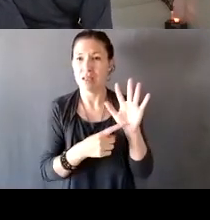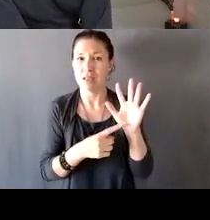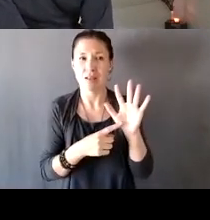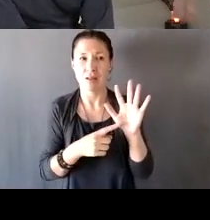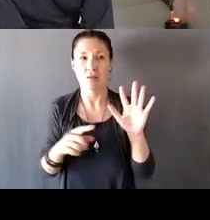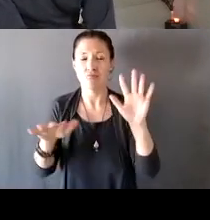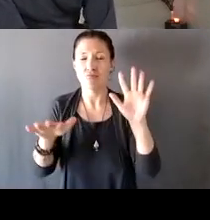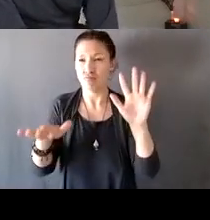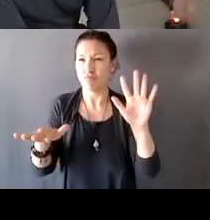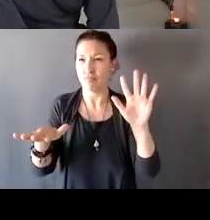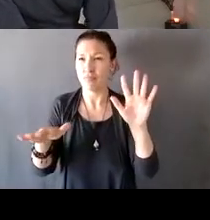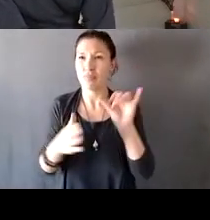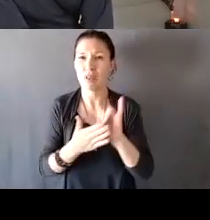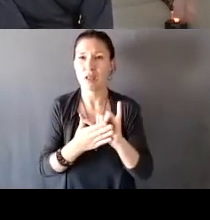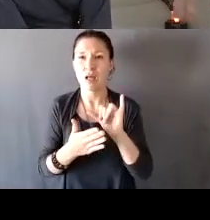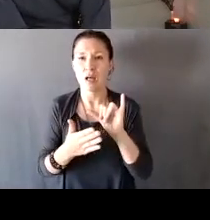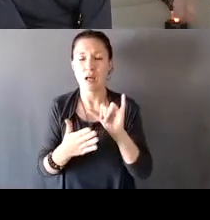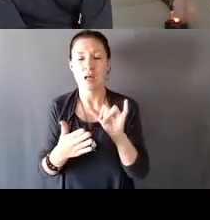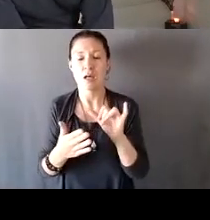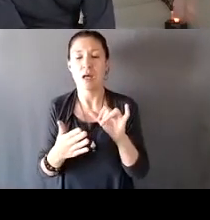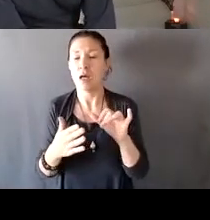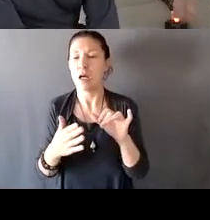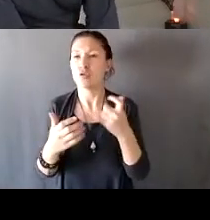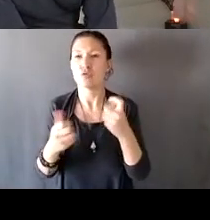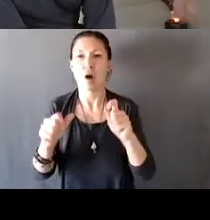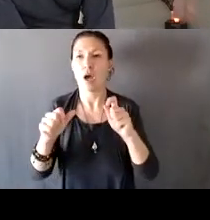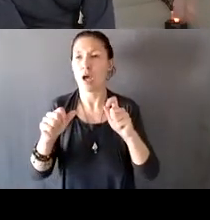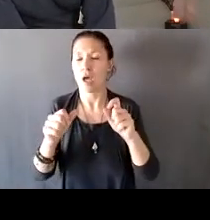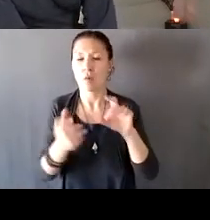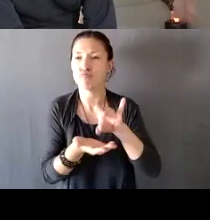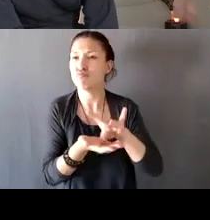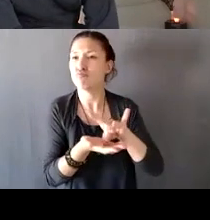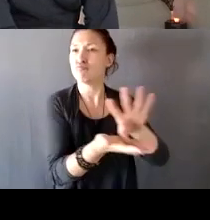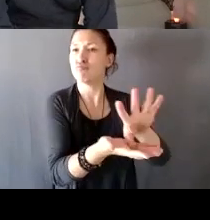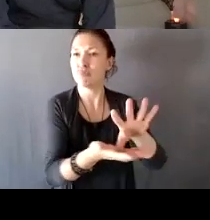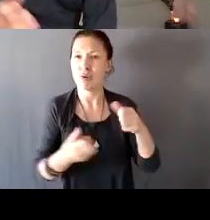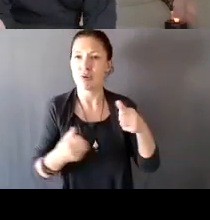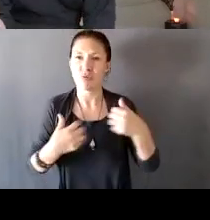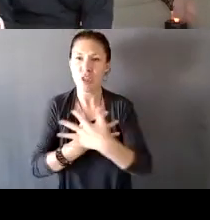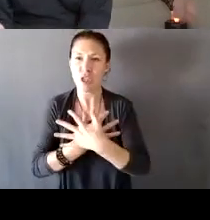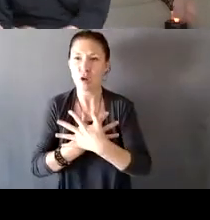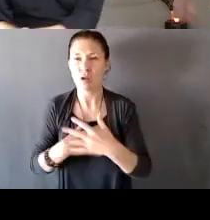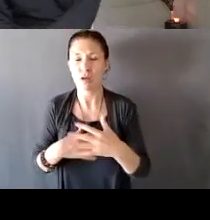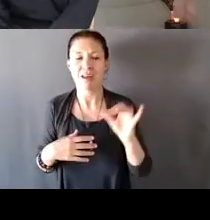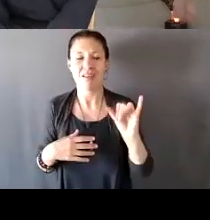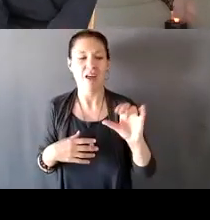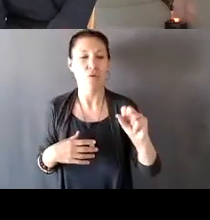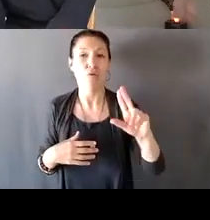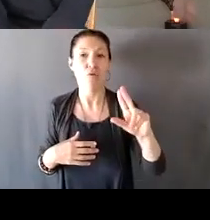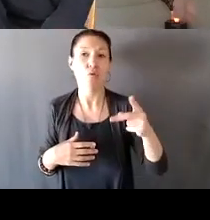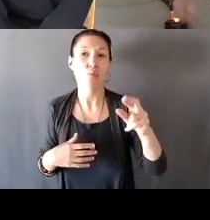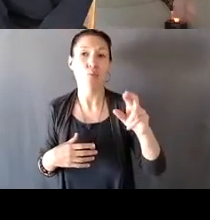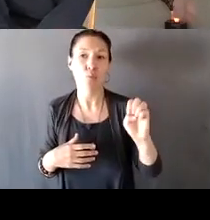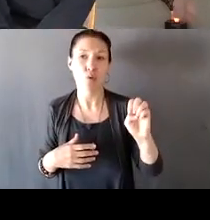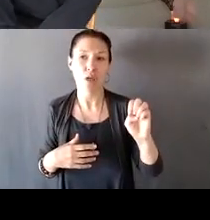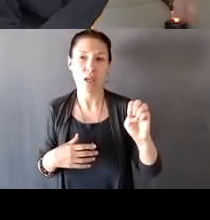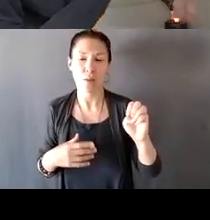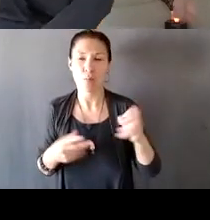the supreme posture because apparently when the Buddha was